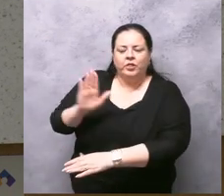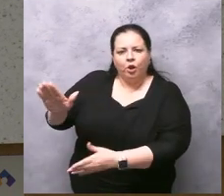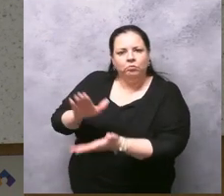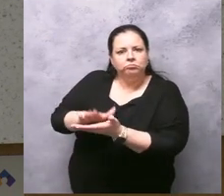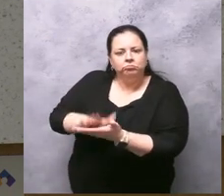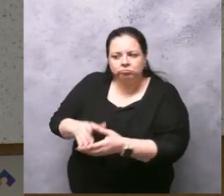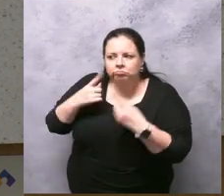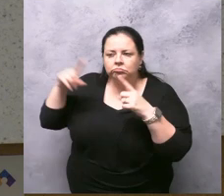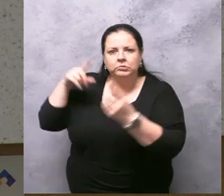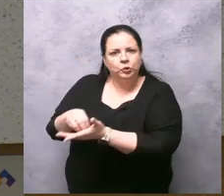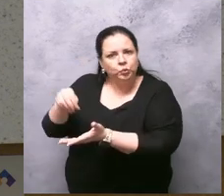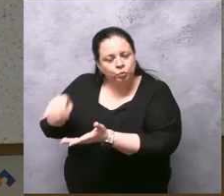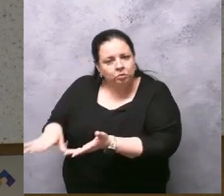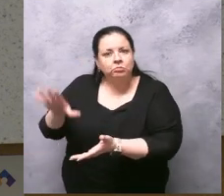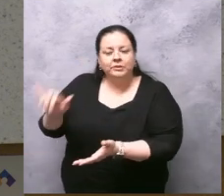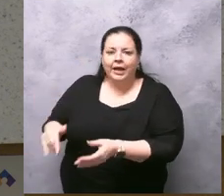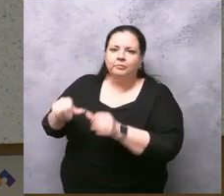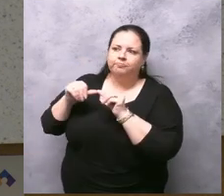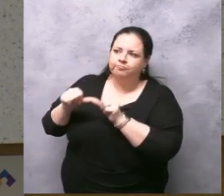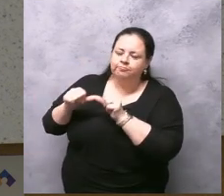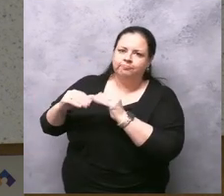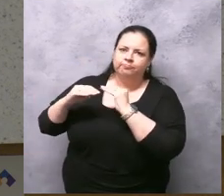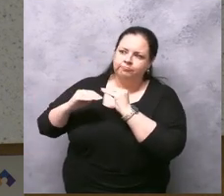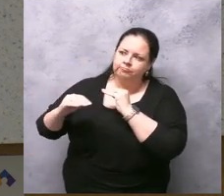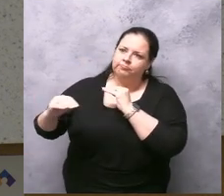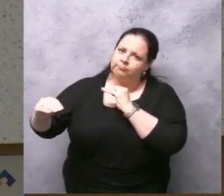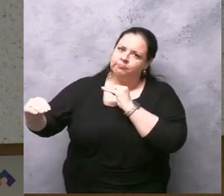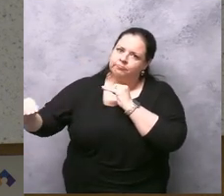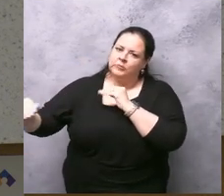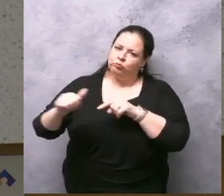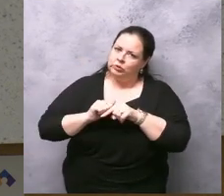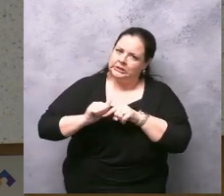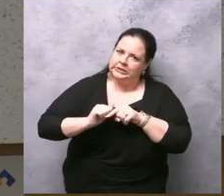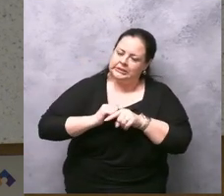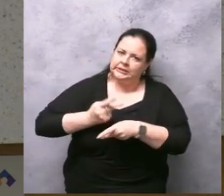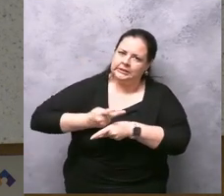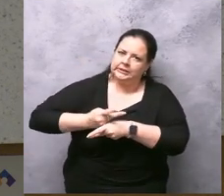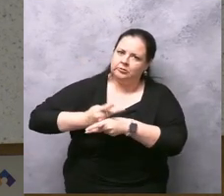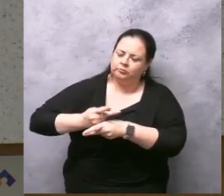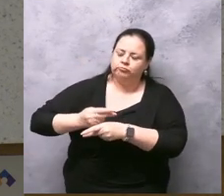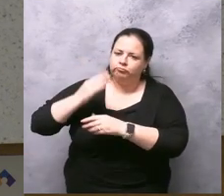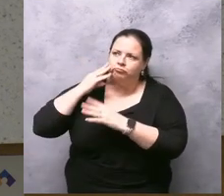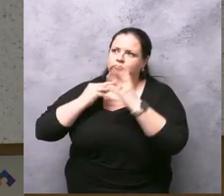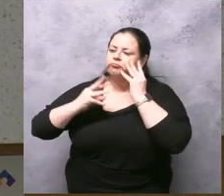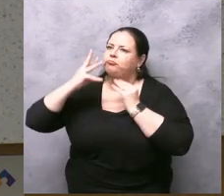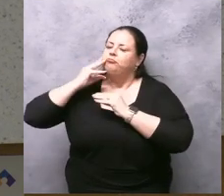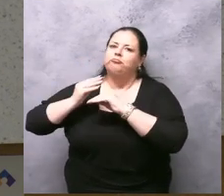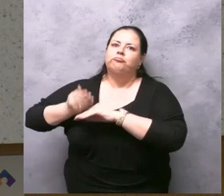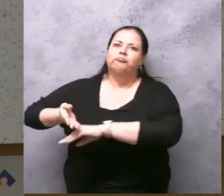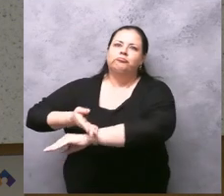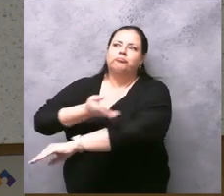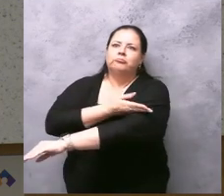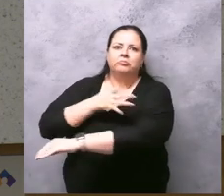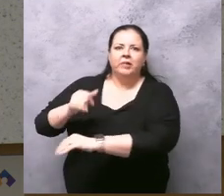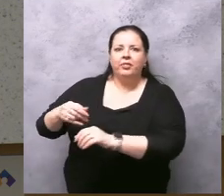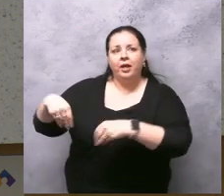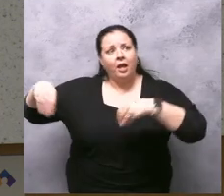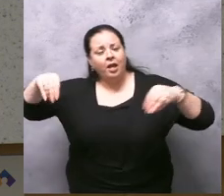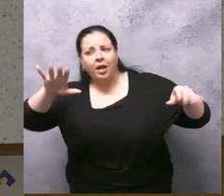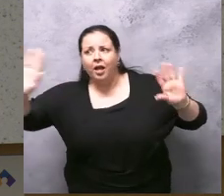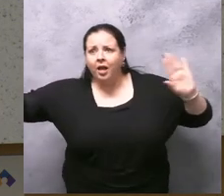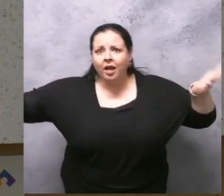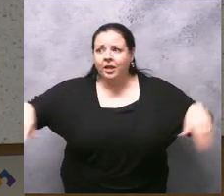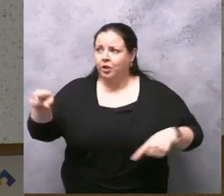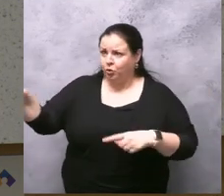with really that consistency in teachers, being able to train them and keep them at the campus, and also be able to market those schools to other teachers that are